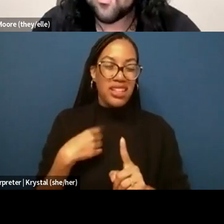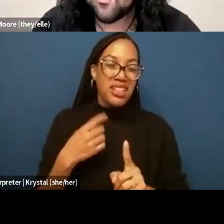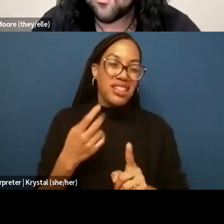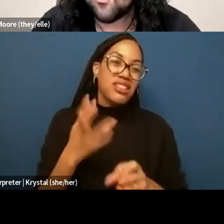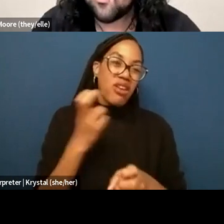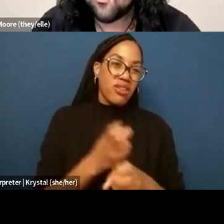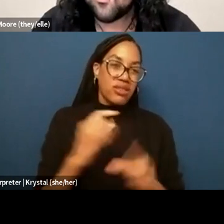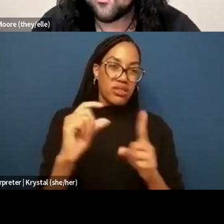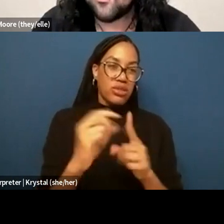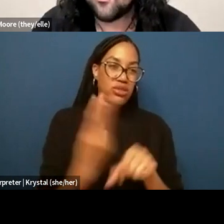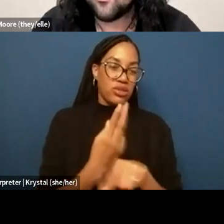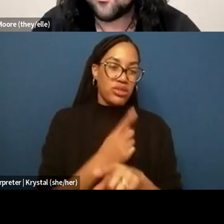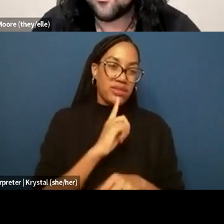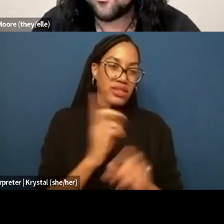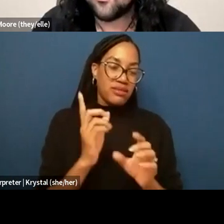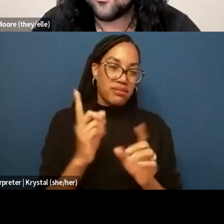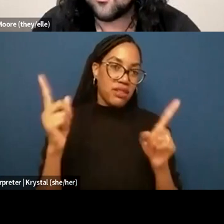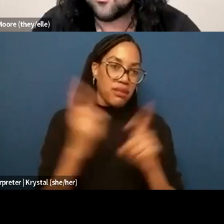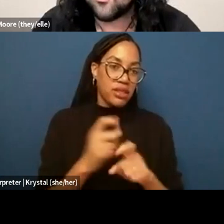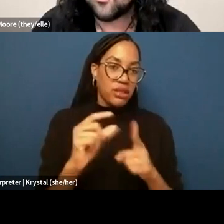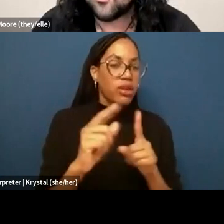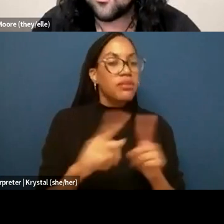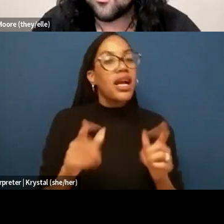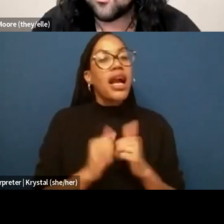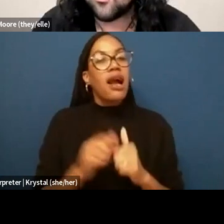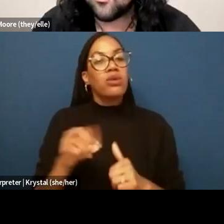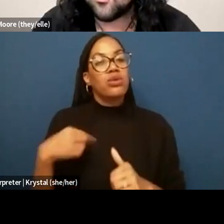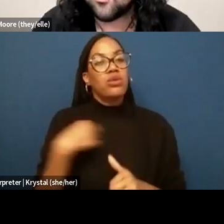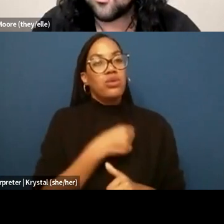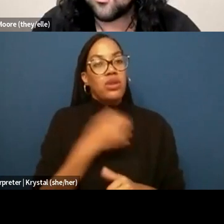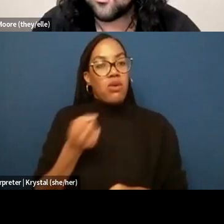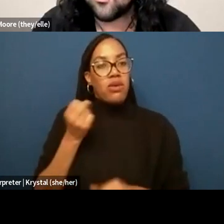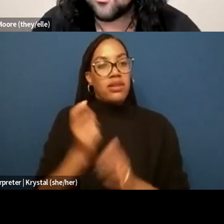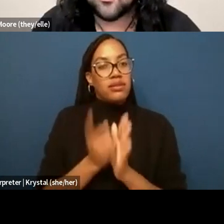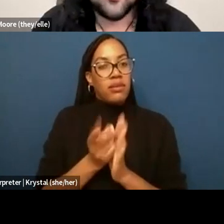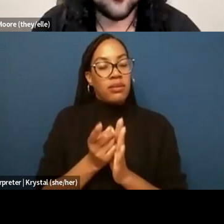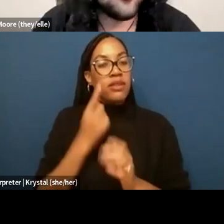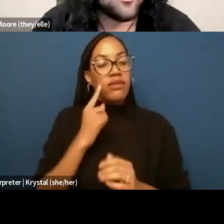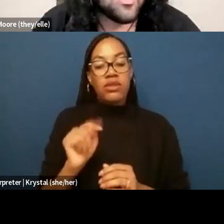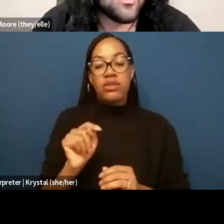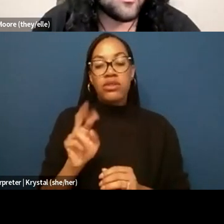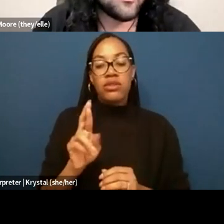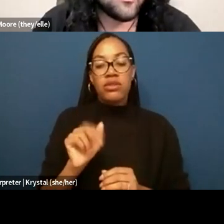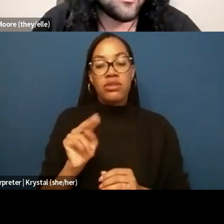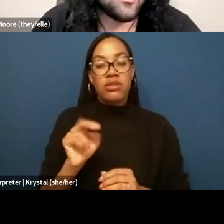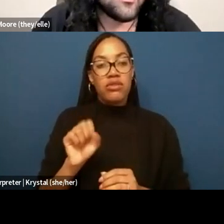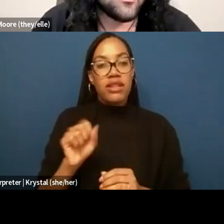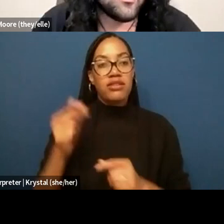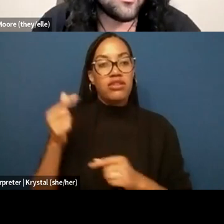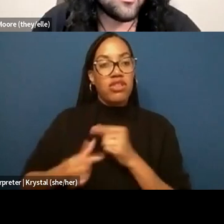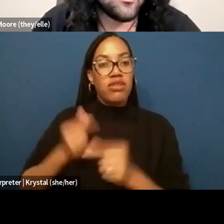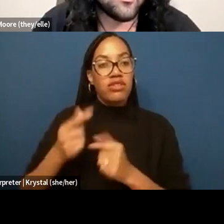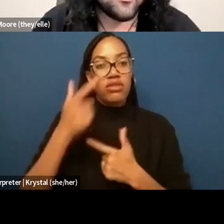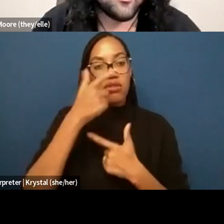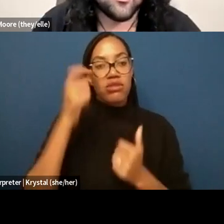hold this moment of transgenerational trauma? How are we building each other's capacity for